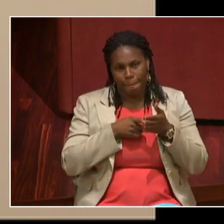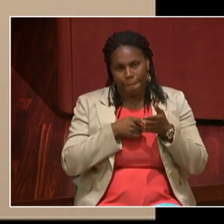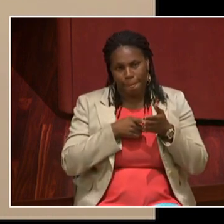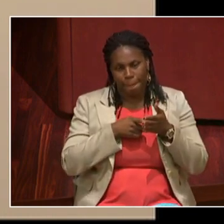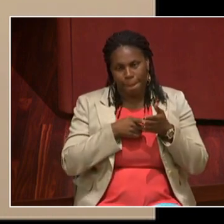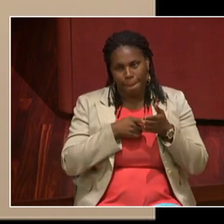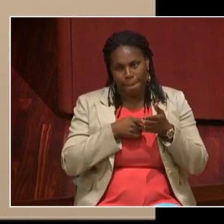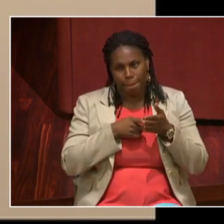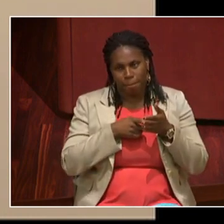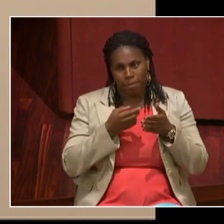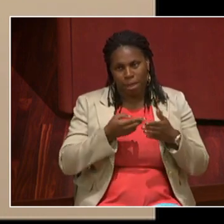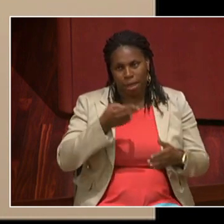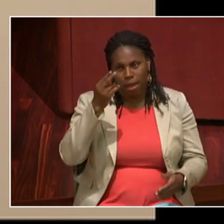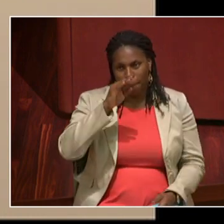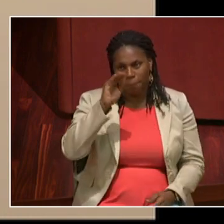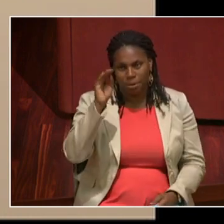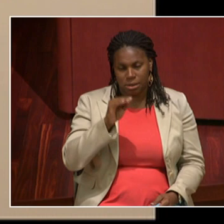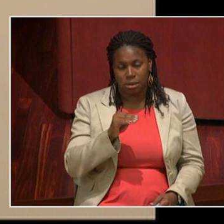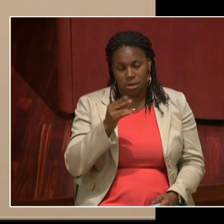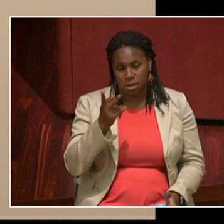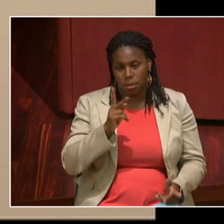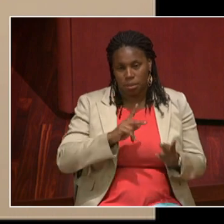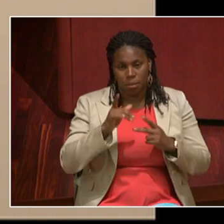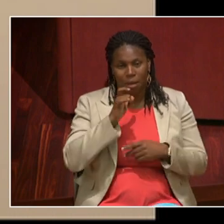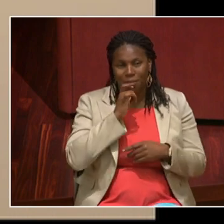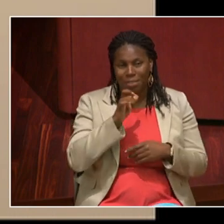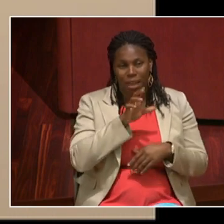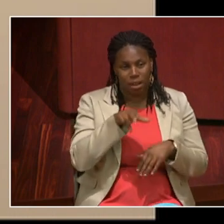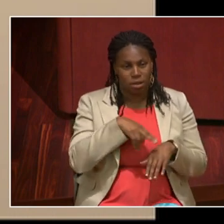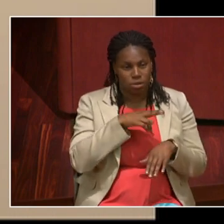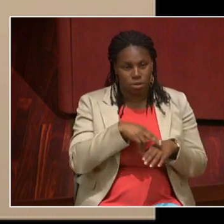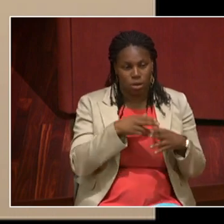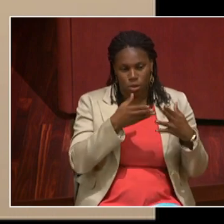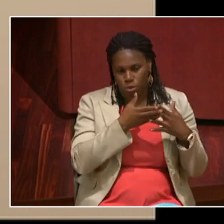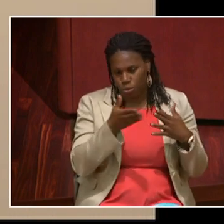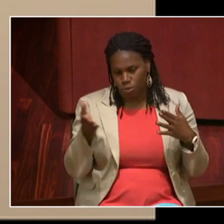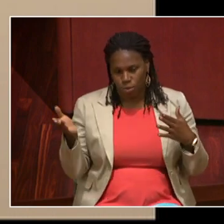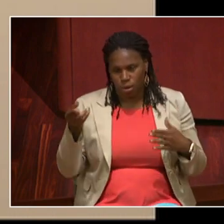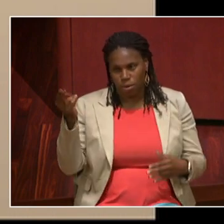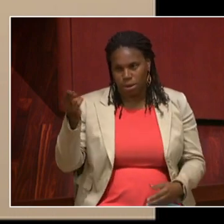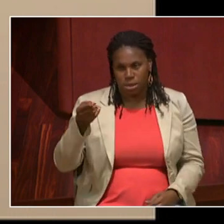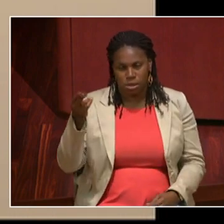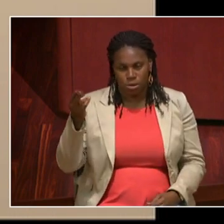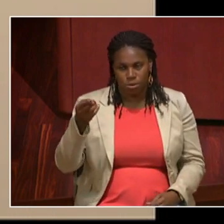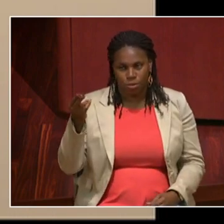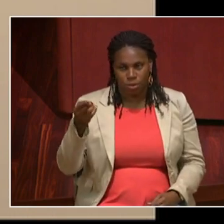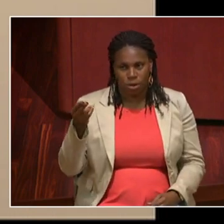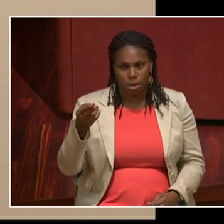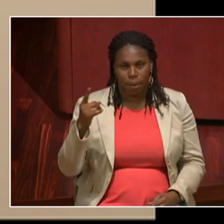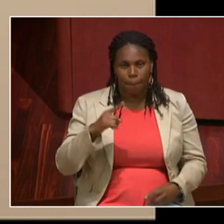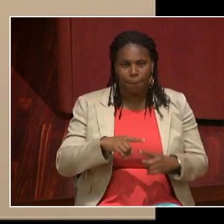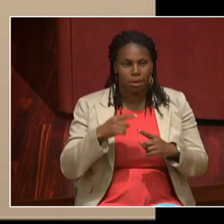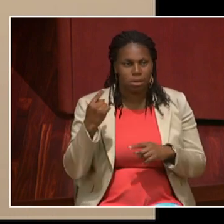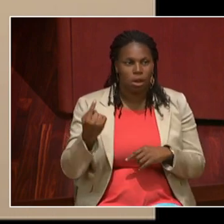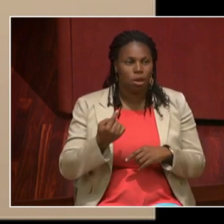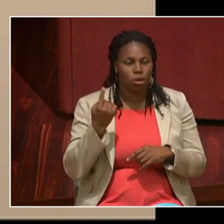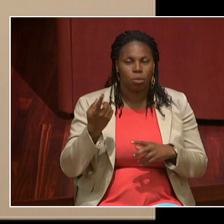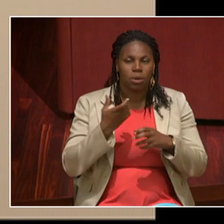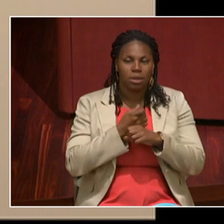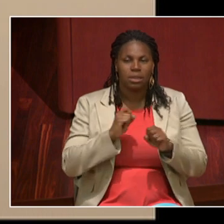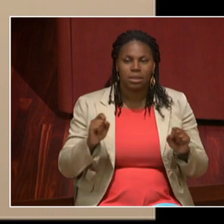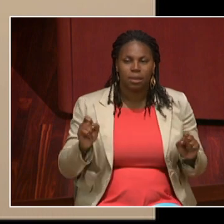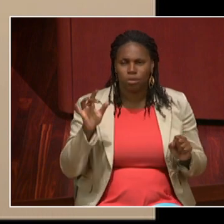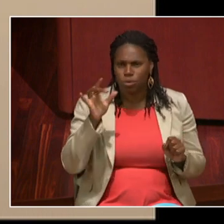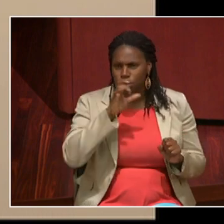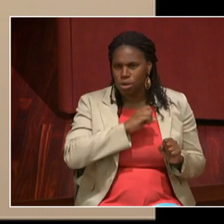high percentage of people haven't naturalized throughout history. So it's always safer to assume that